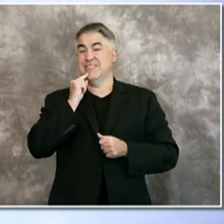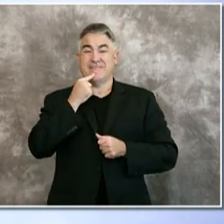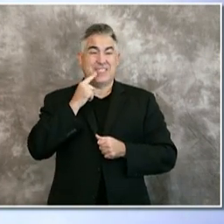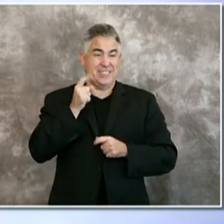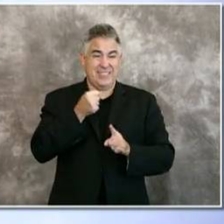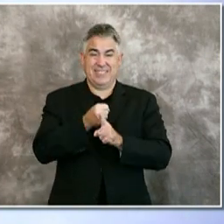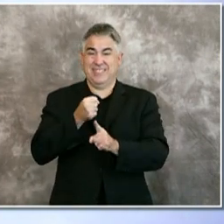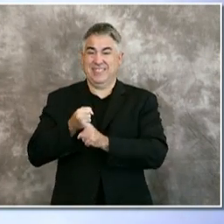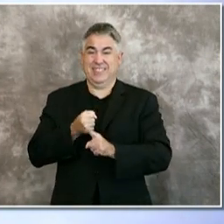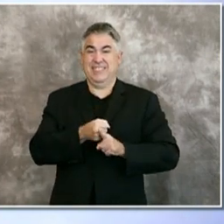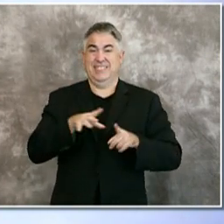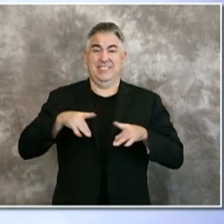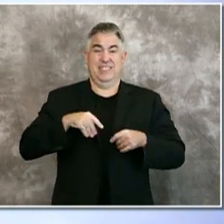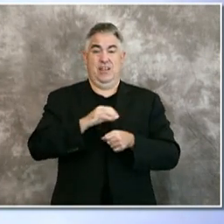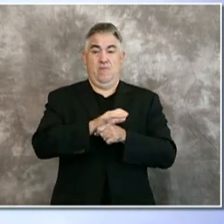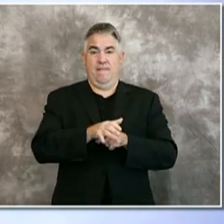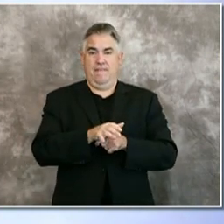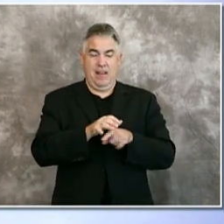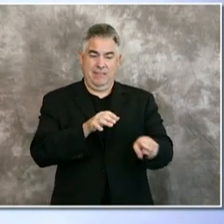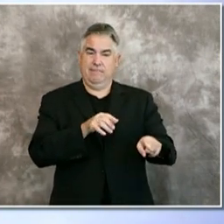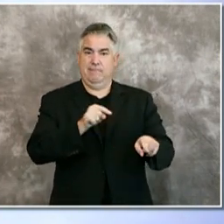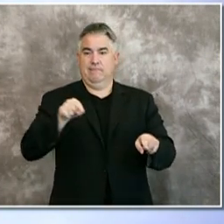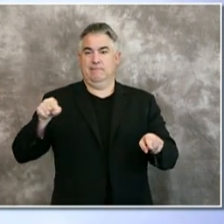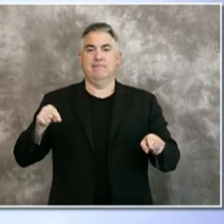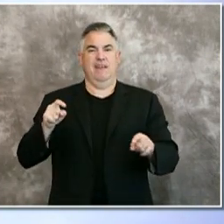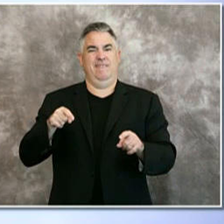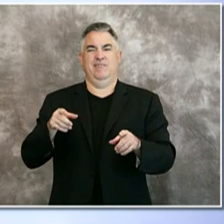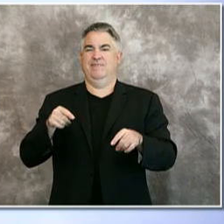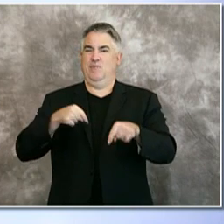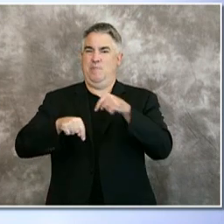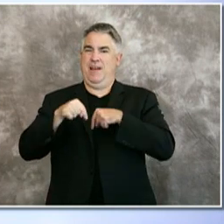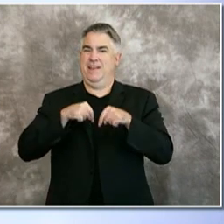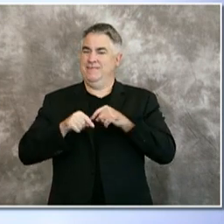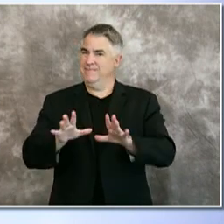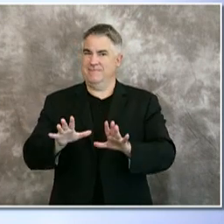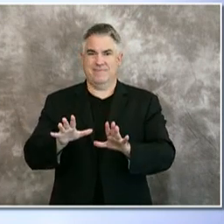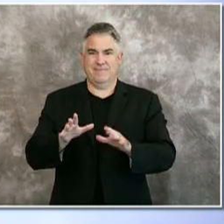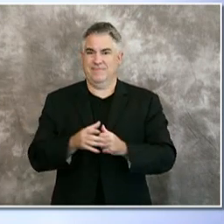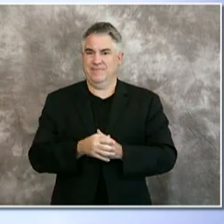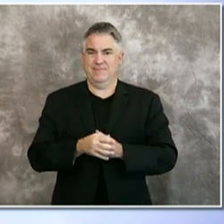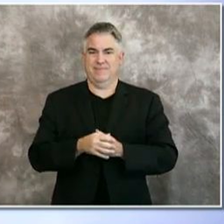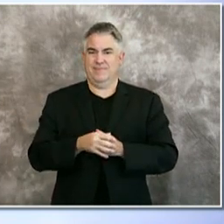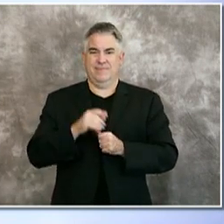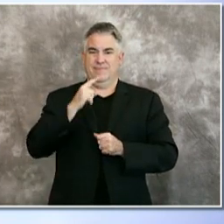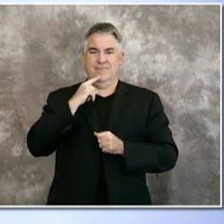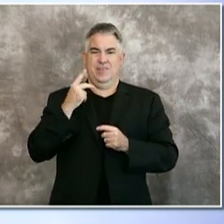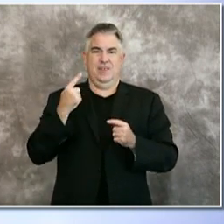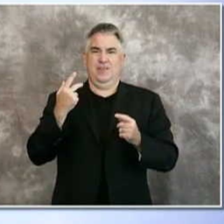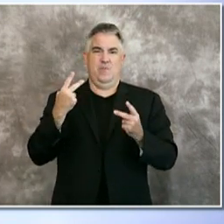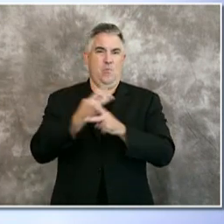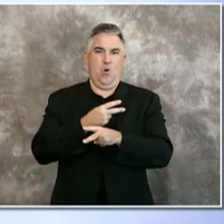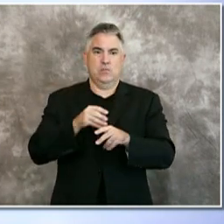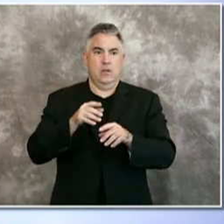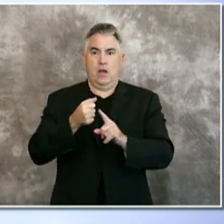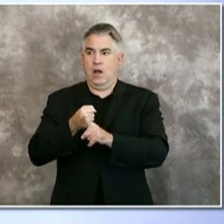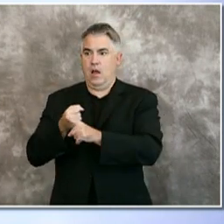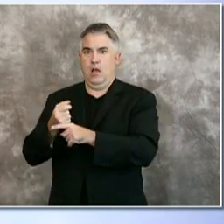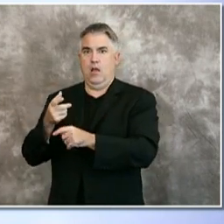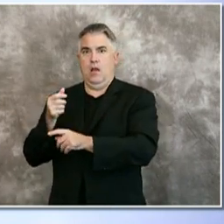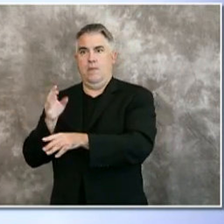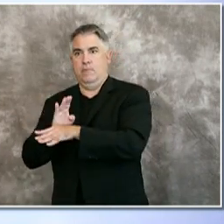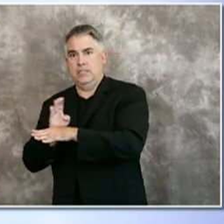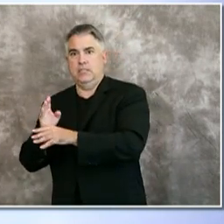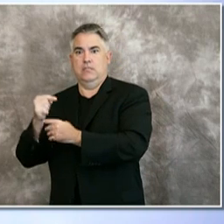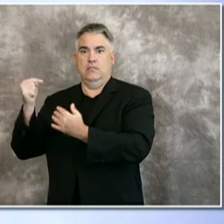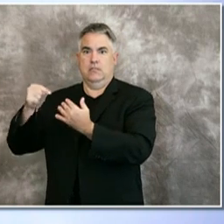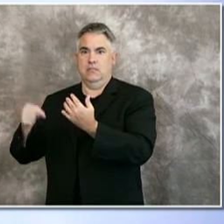backs. And we certainly don't want any business to be negatively impacted. And this is something that we had all hoped to avoid in terms of